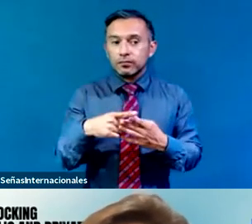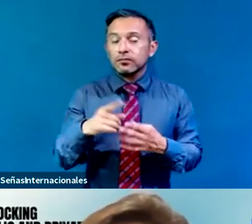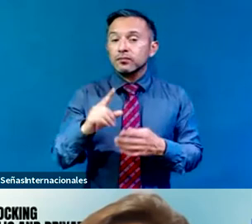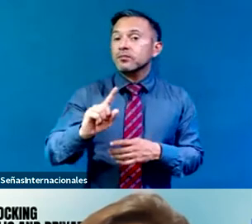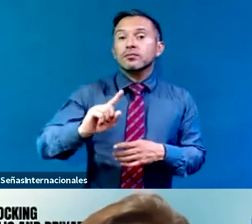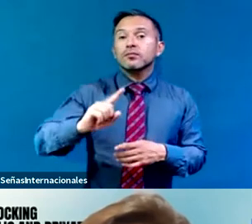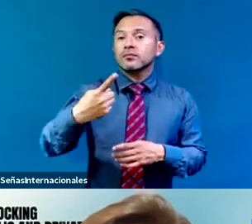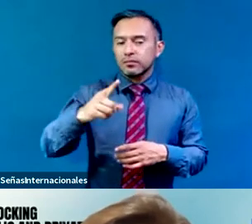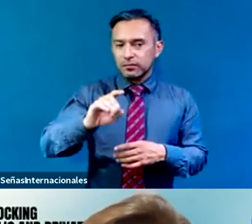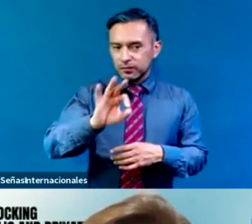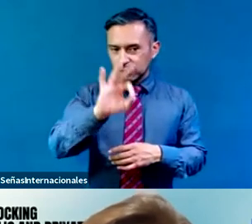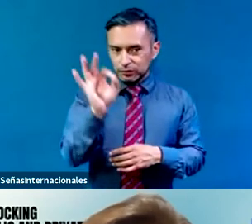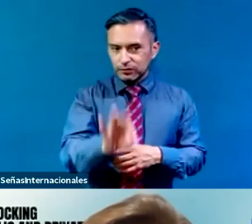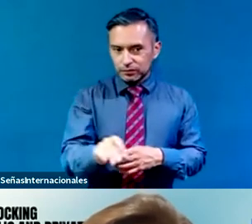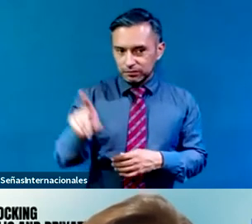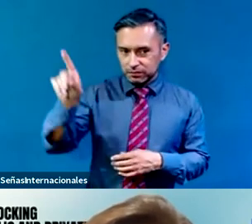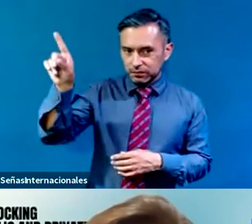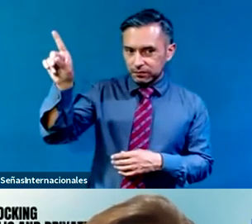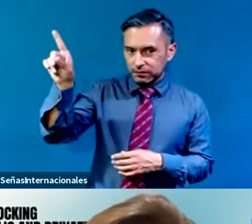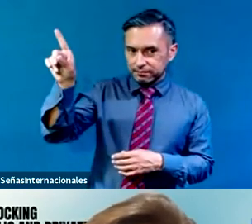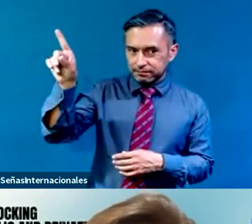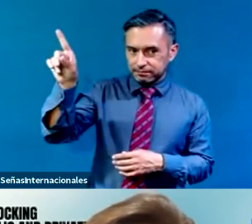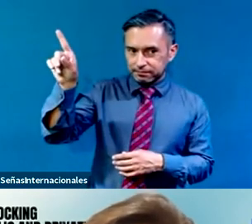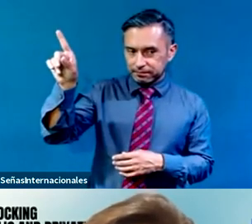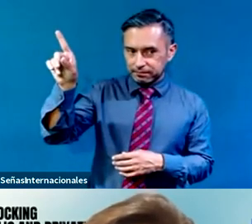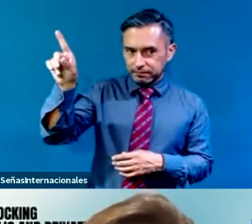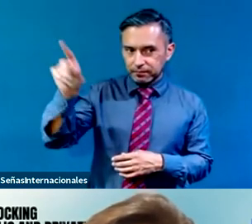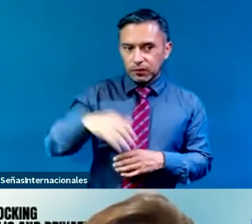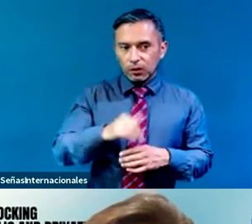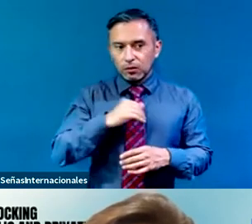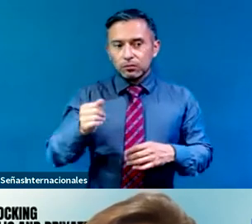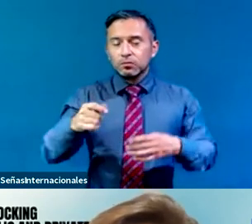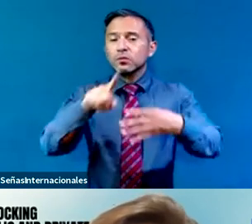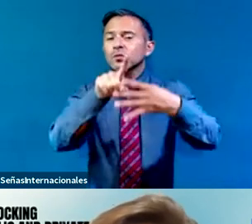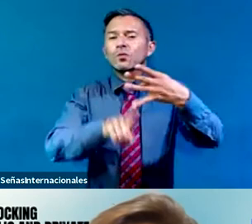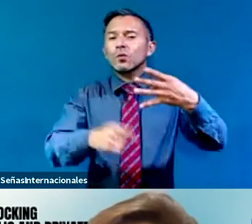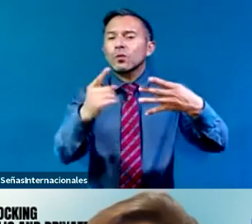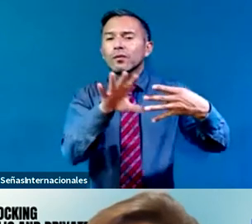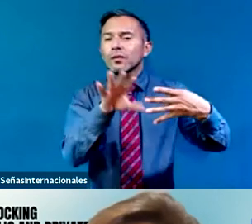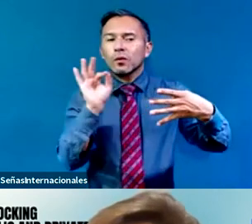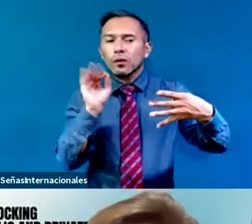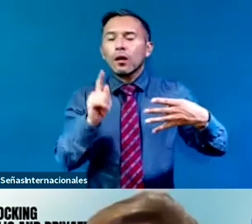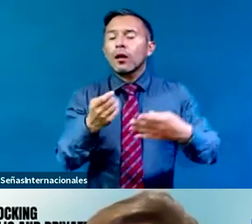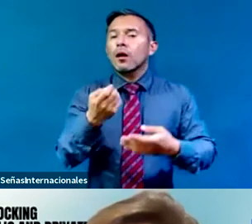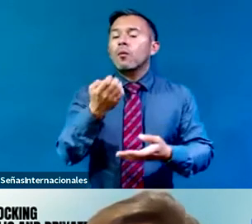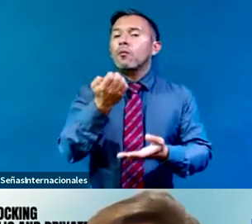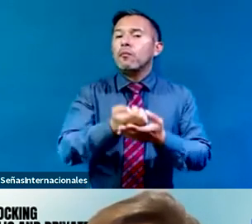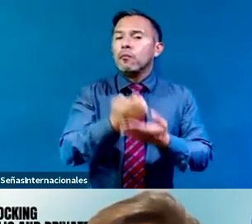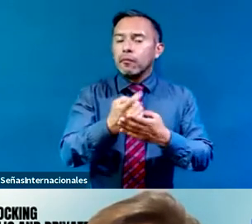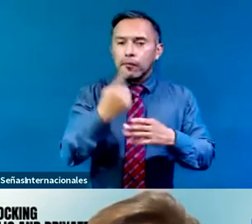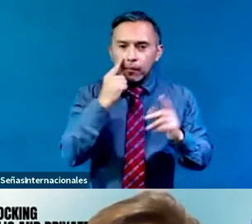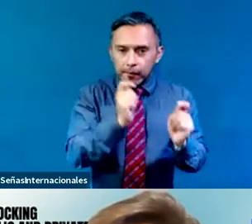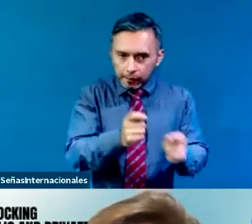select one of the following: the care economy, decent work, productive resources,